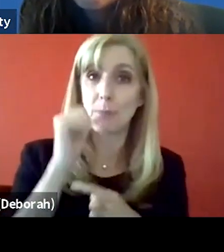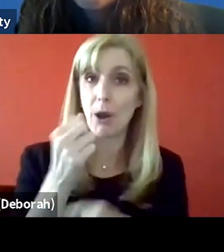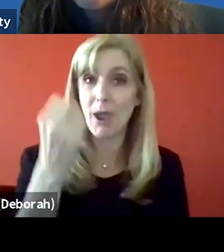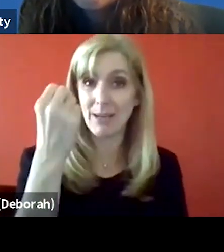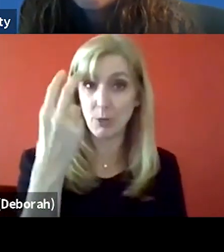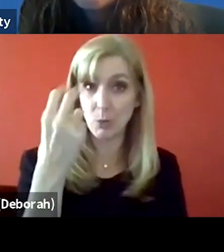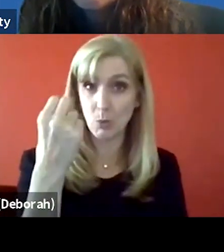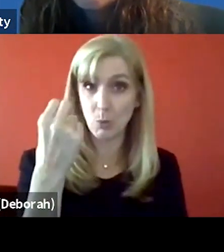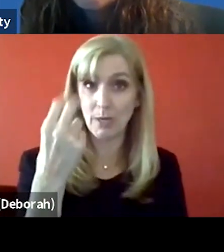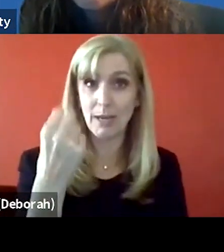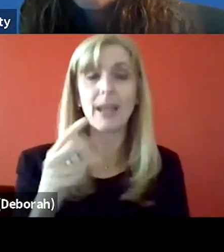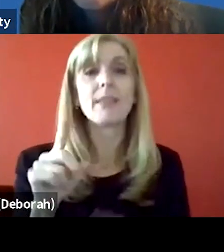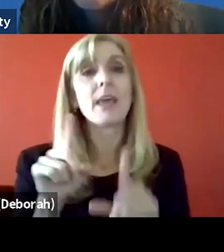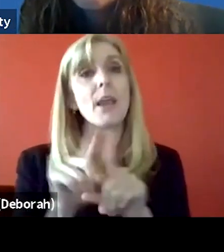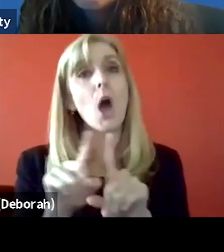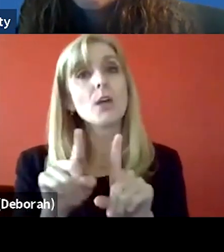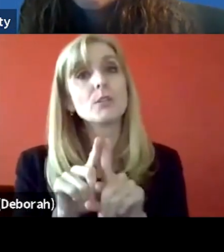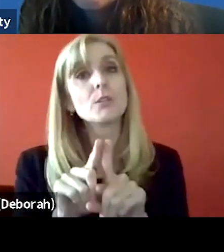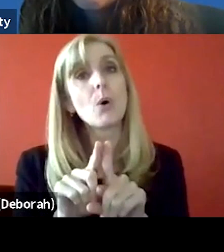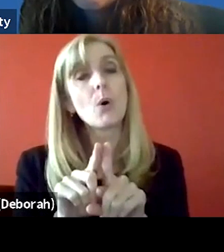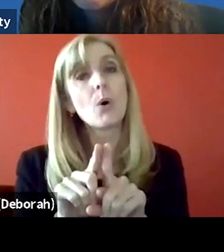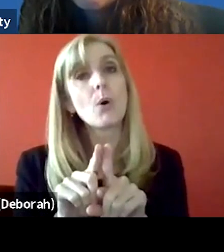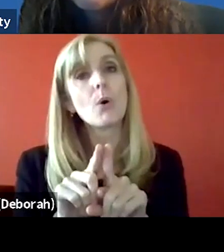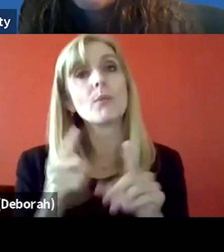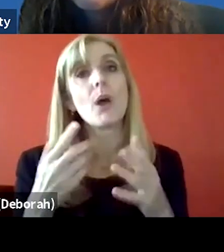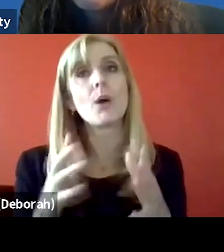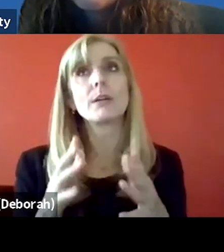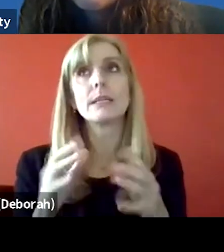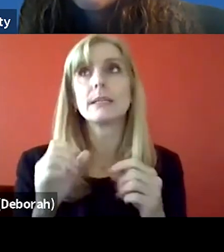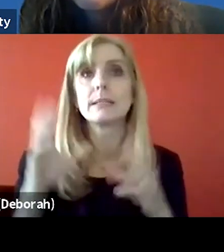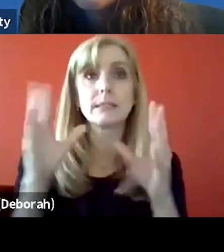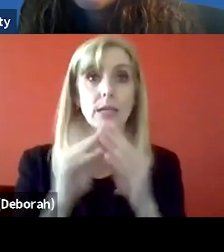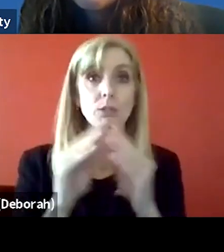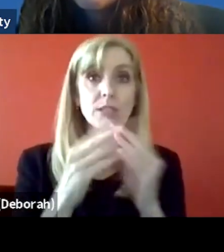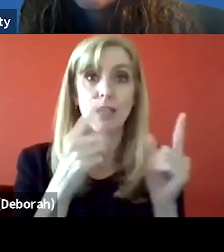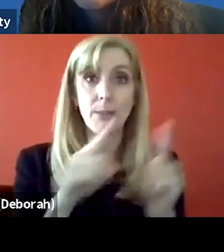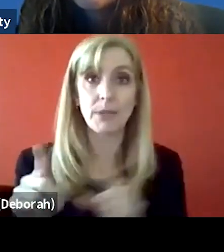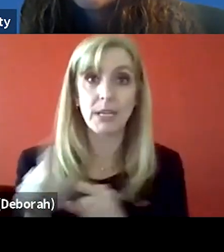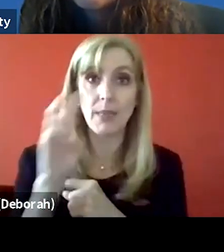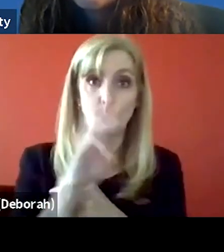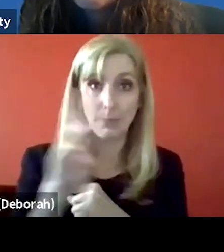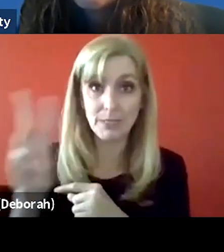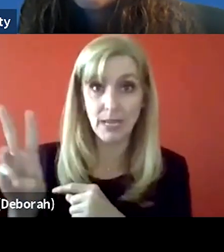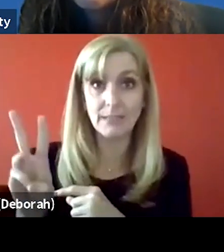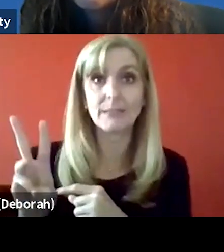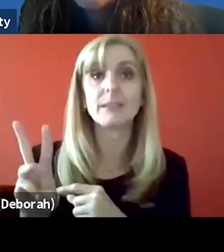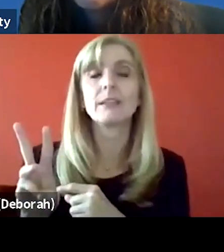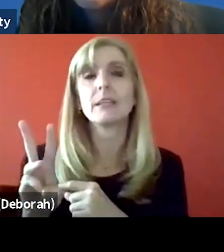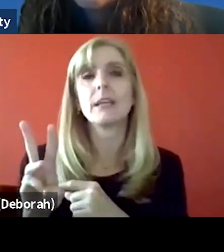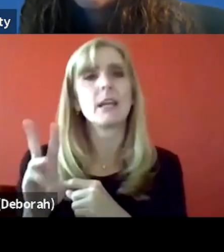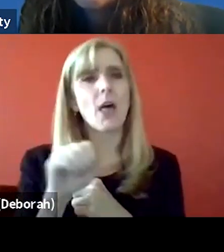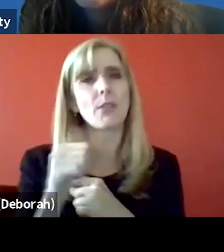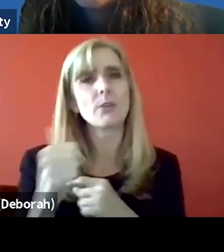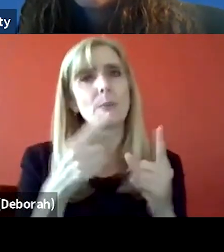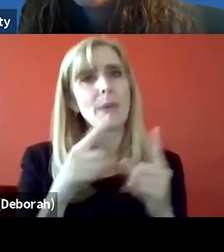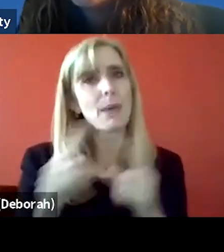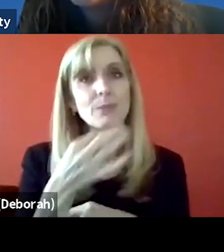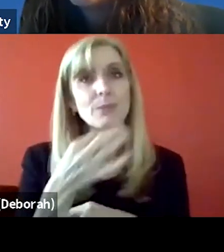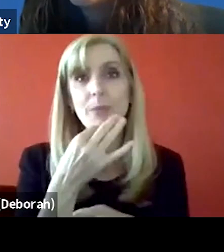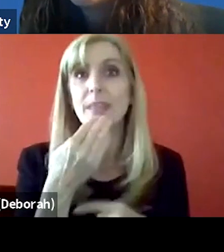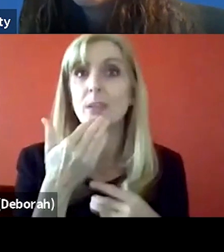And also, as Natasha mentioned, there are already sessions going up on the website, and others will be up very soon. So thank you all for your